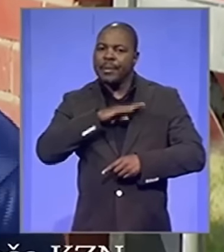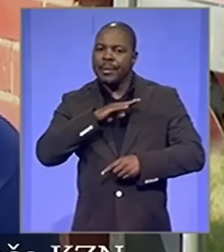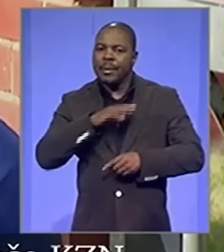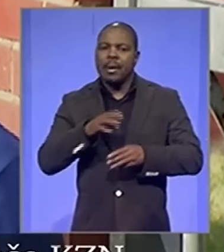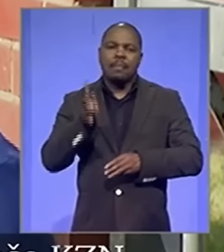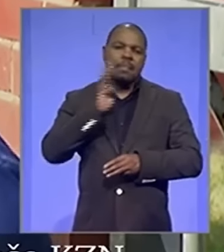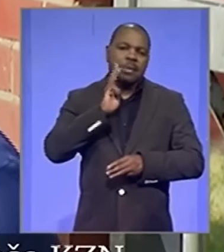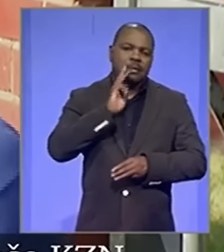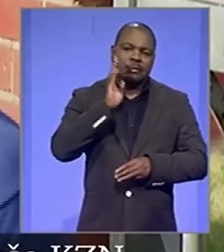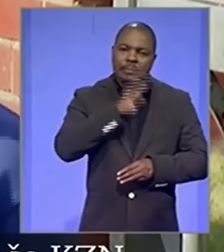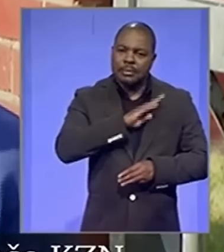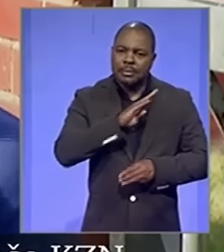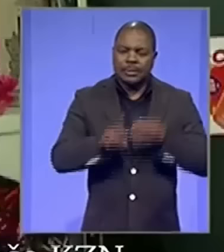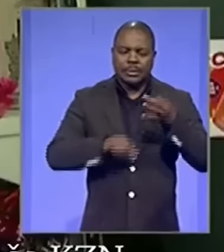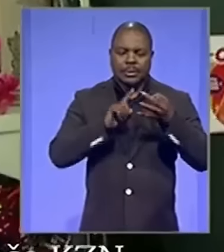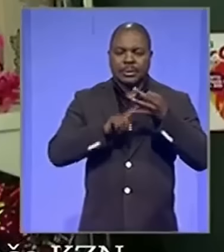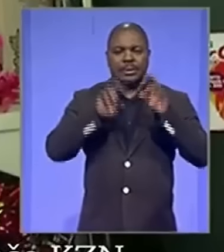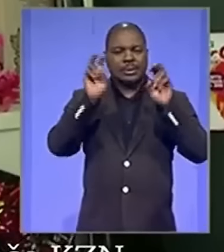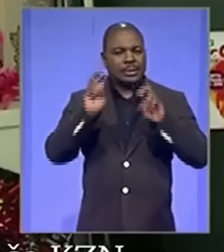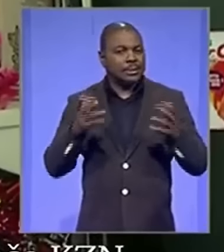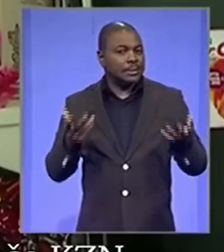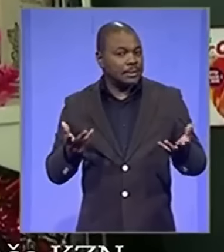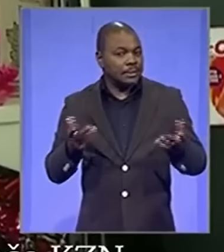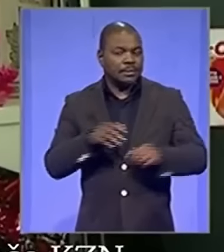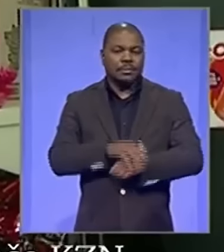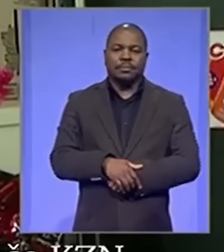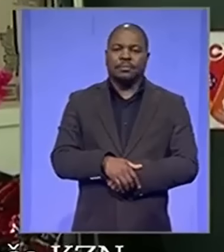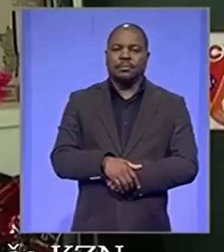have water, electricity.